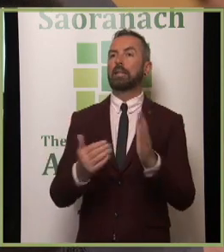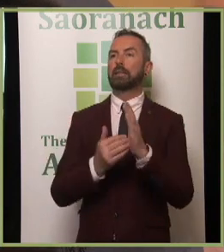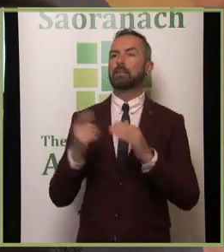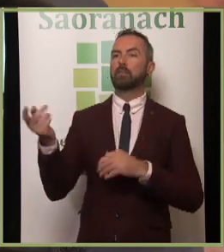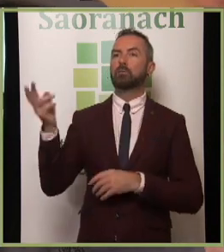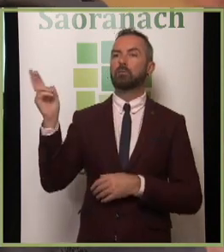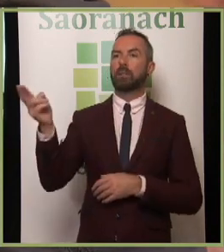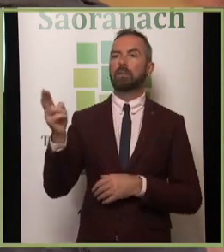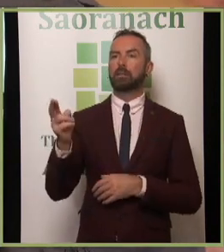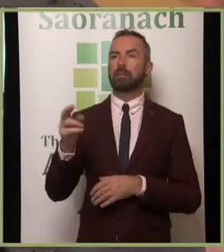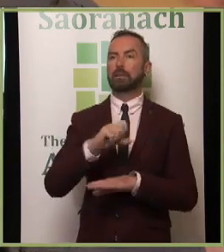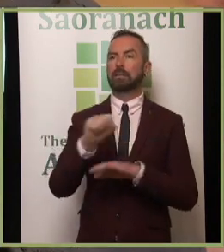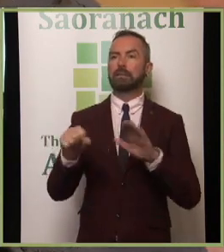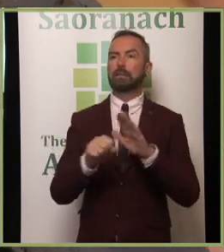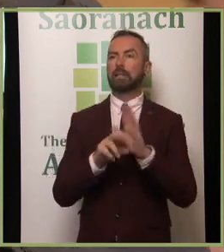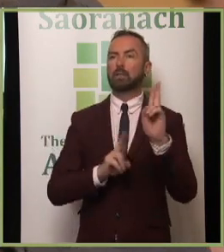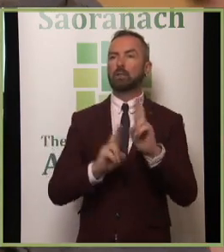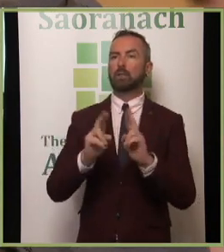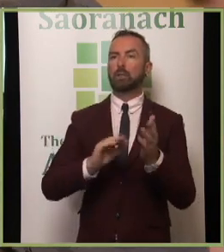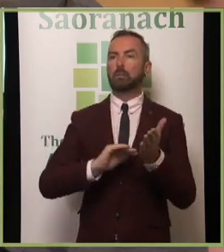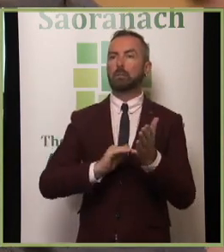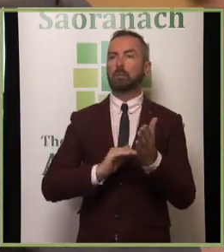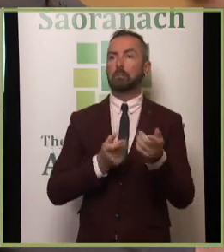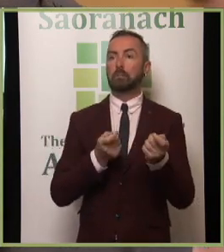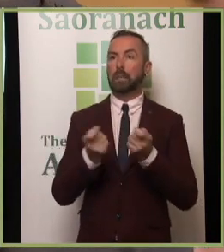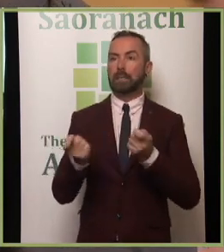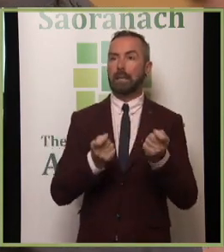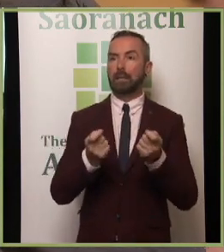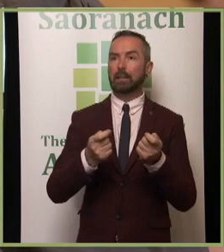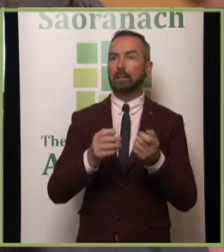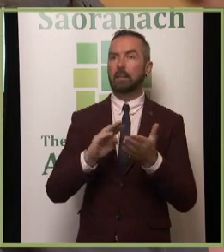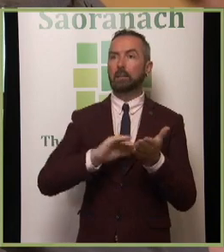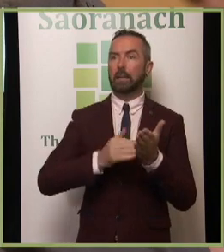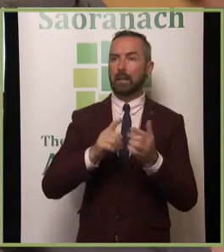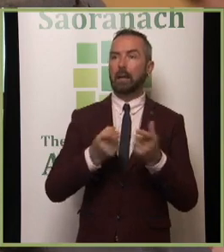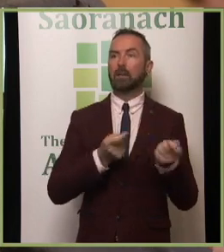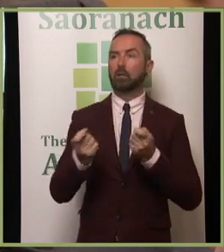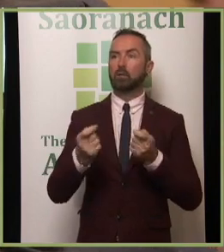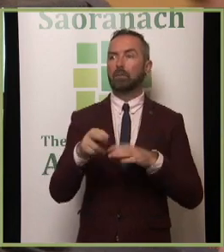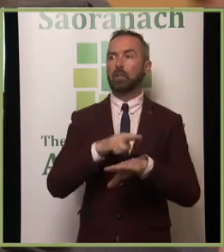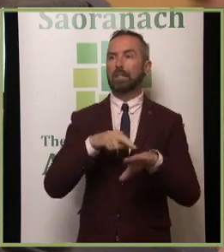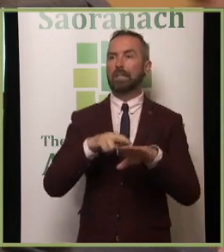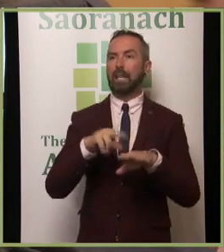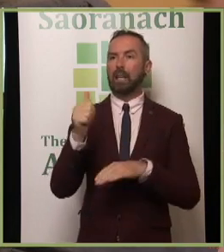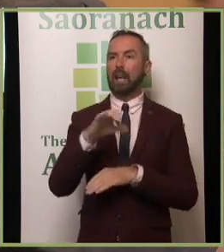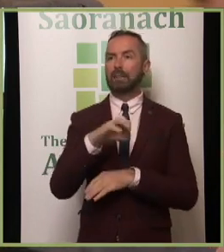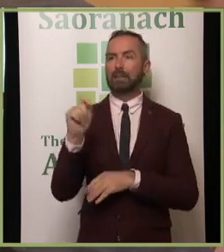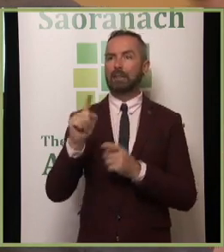The state should maintain and control national ownership of woodlands in Ireland as a national asset. And public good.